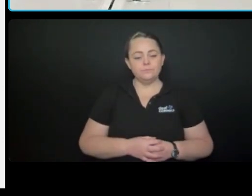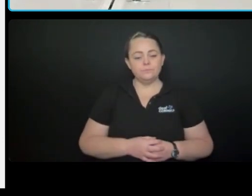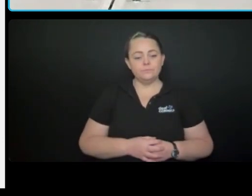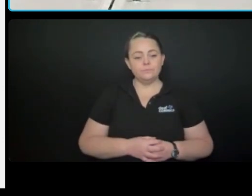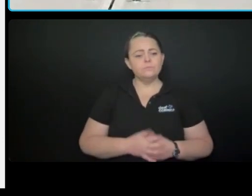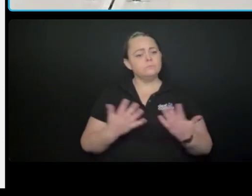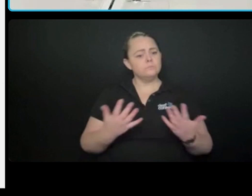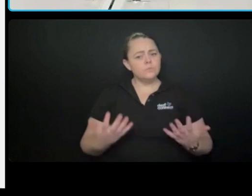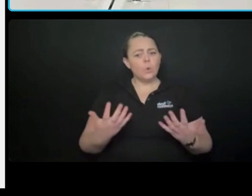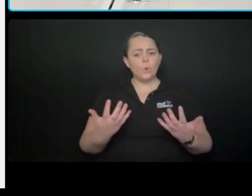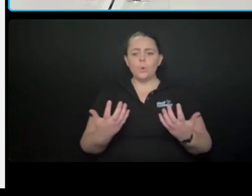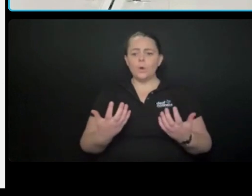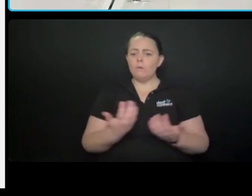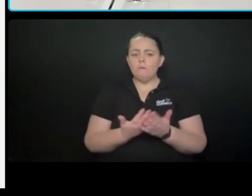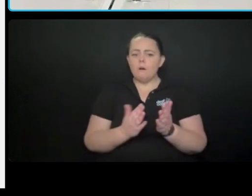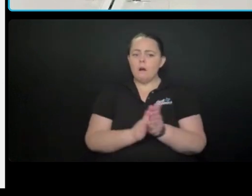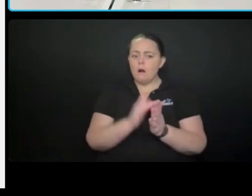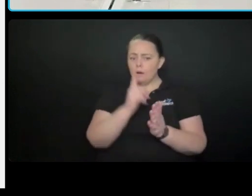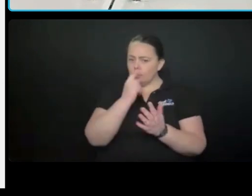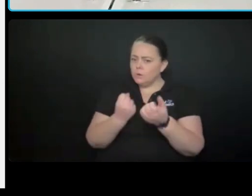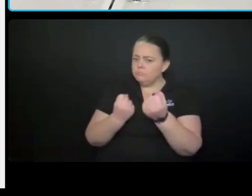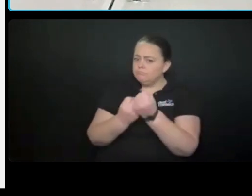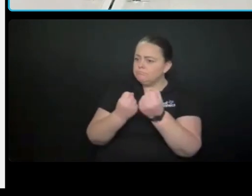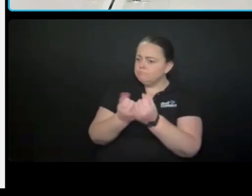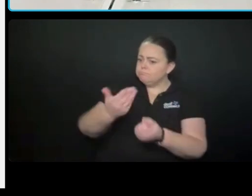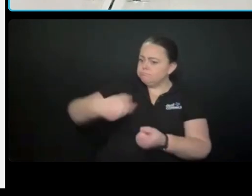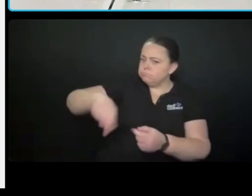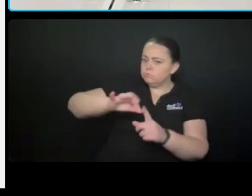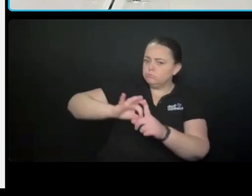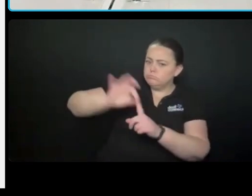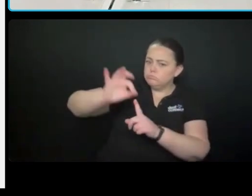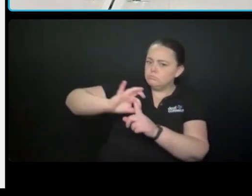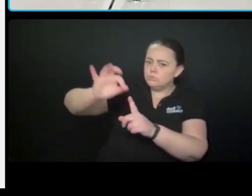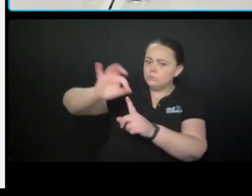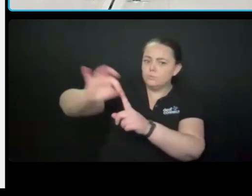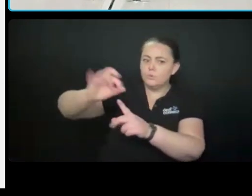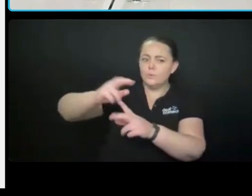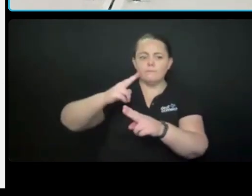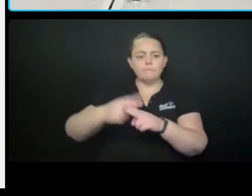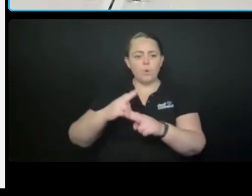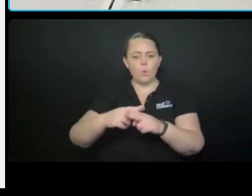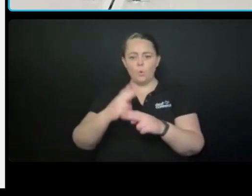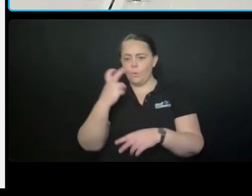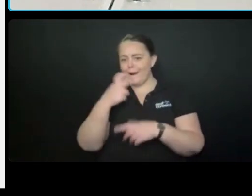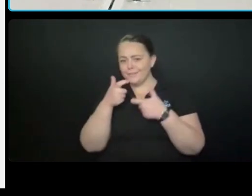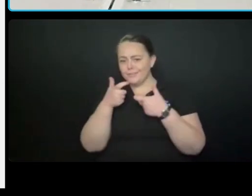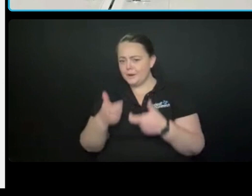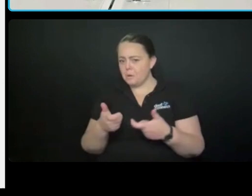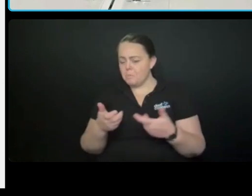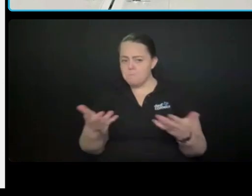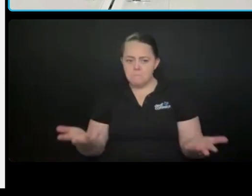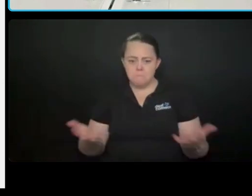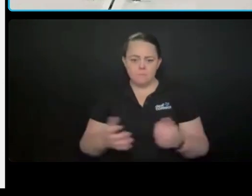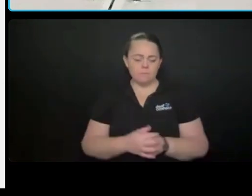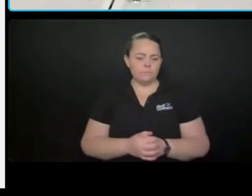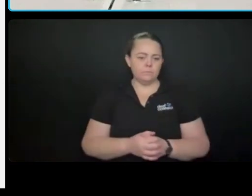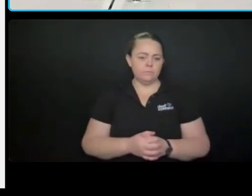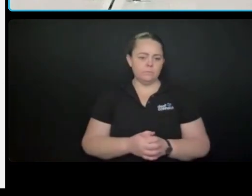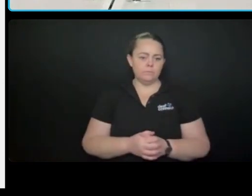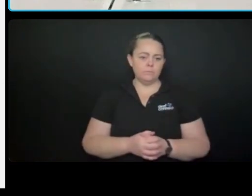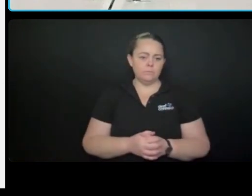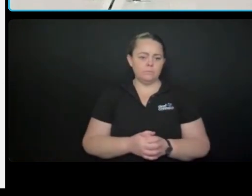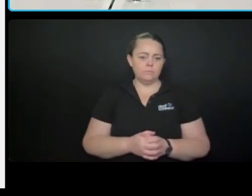supporting improvement in residential aged care. It's a measure that is quite internationally